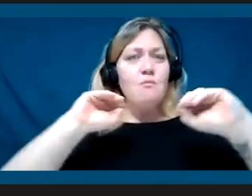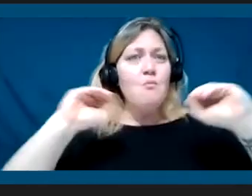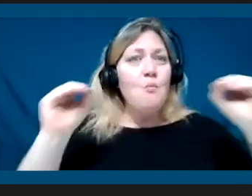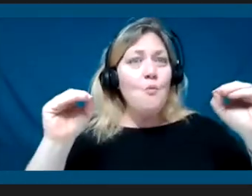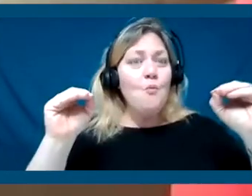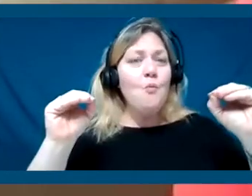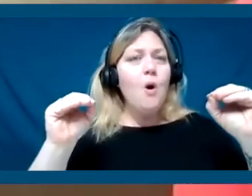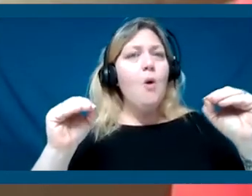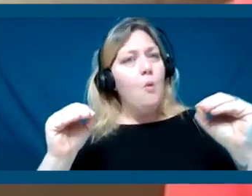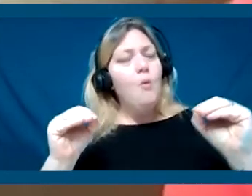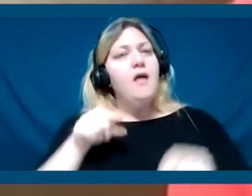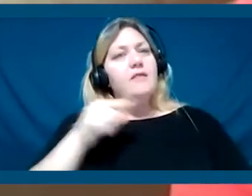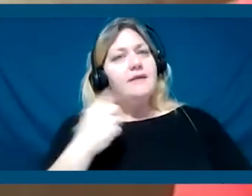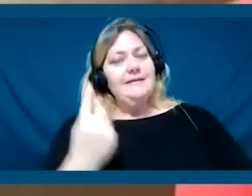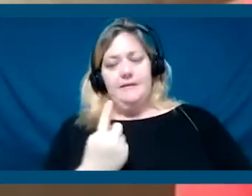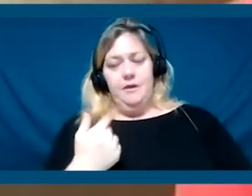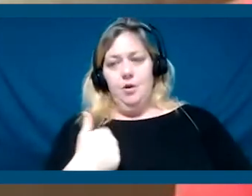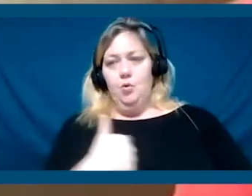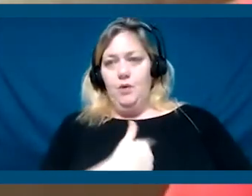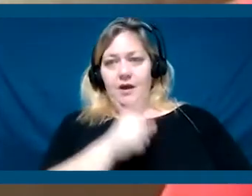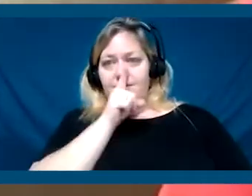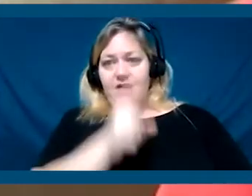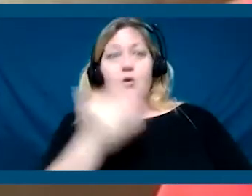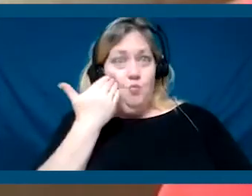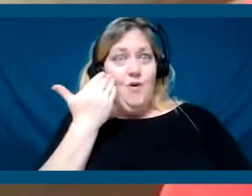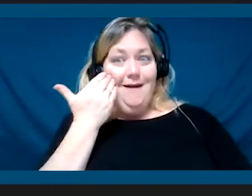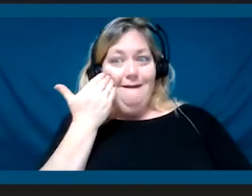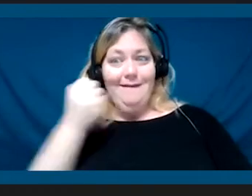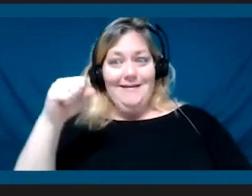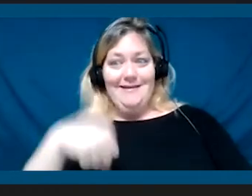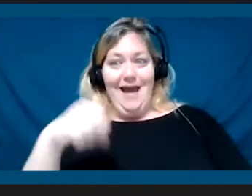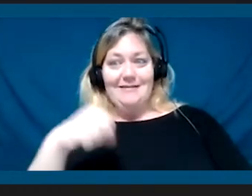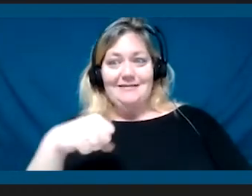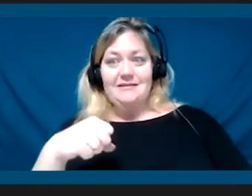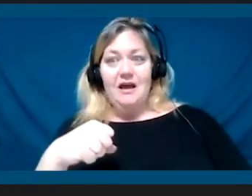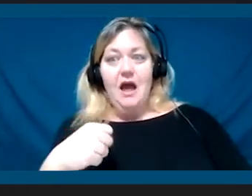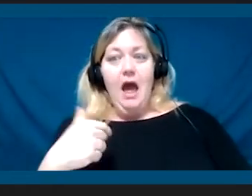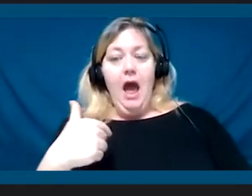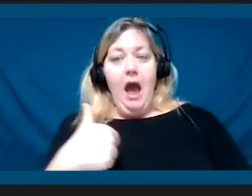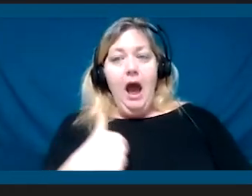is something that we are very aware of this. And this is something that I am